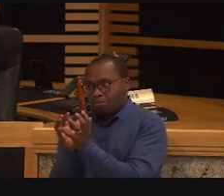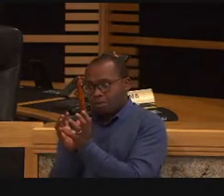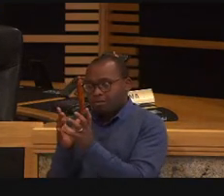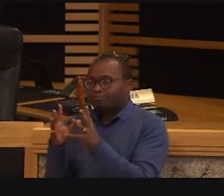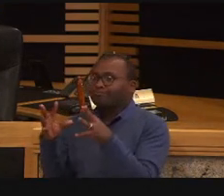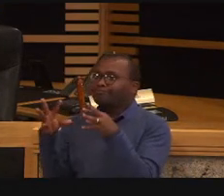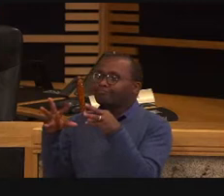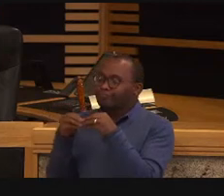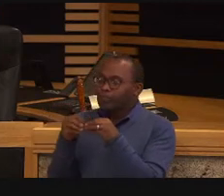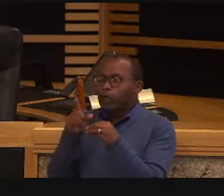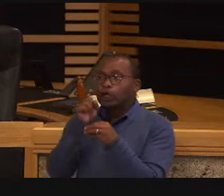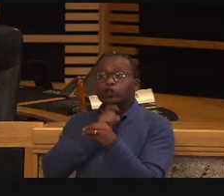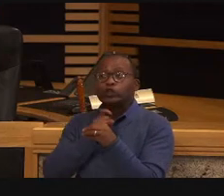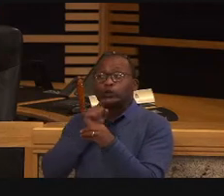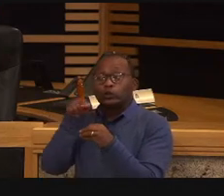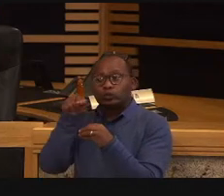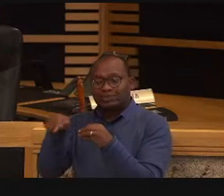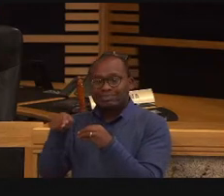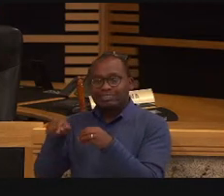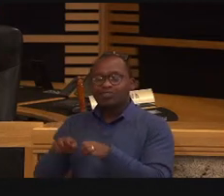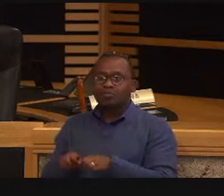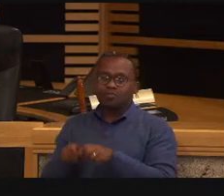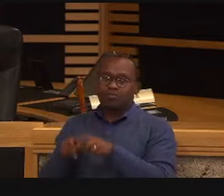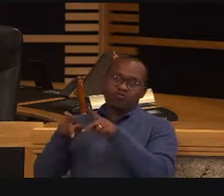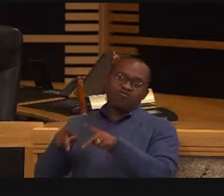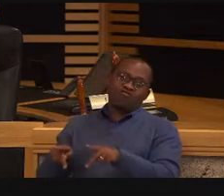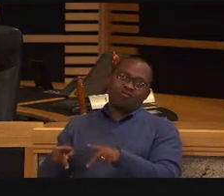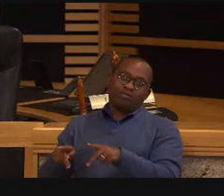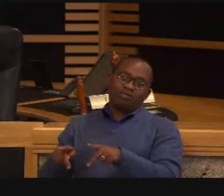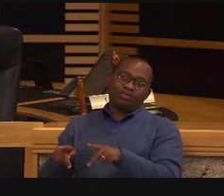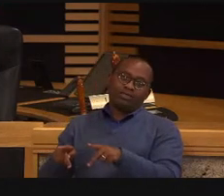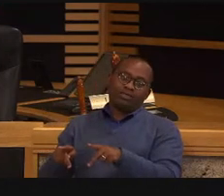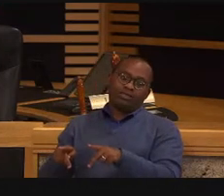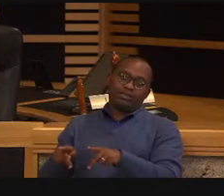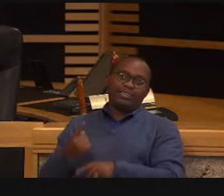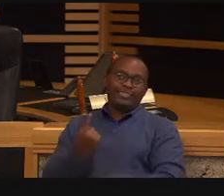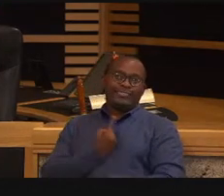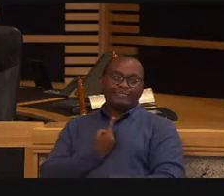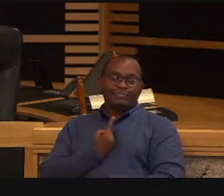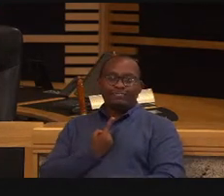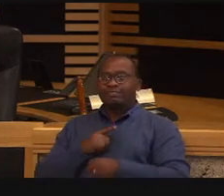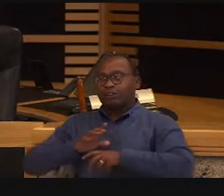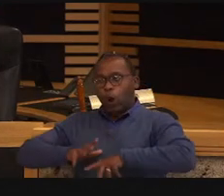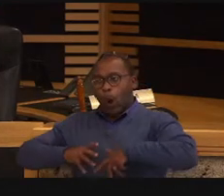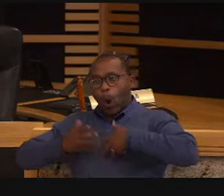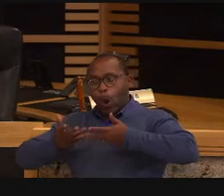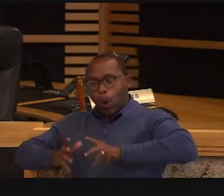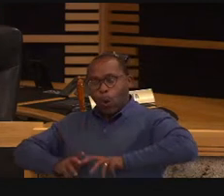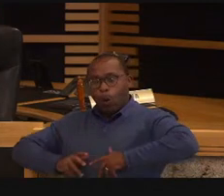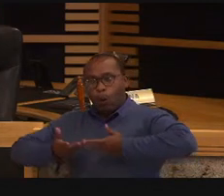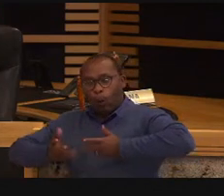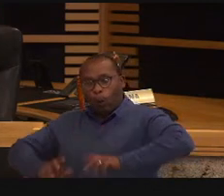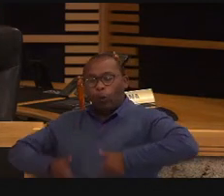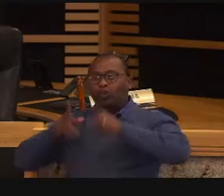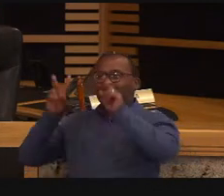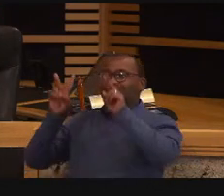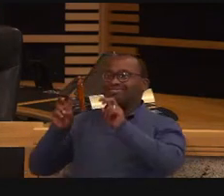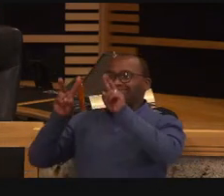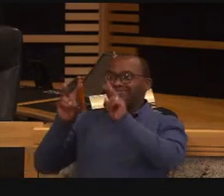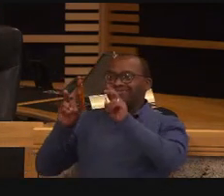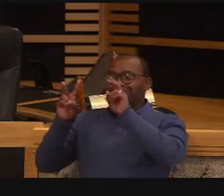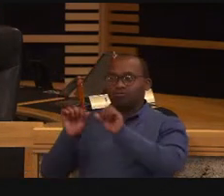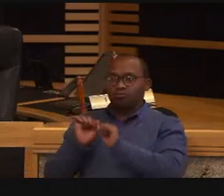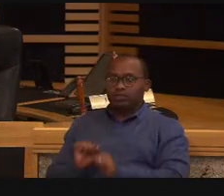platforms effectively to express themselves on issues related to traffic matters, particularly in the